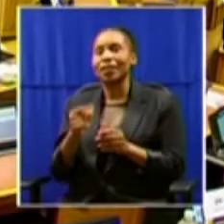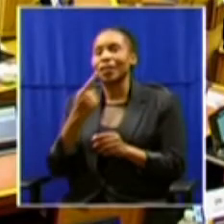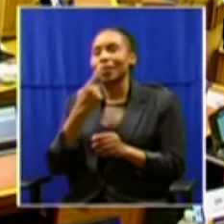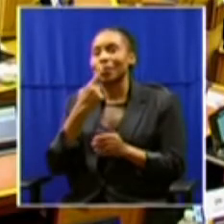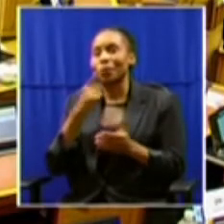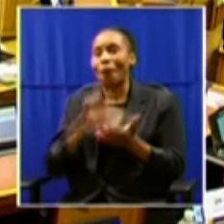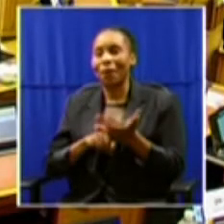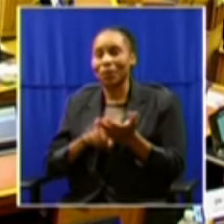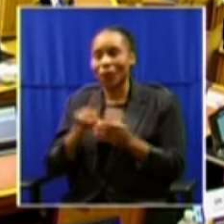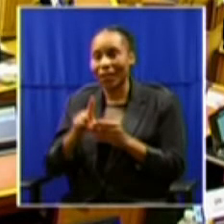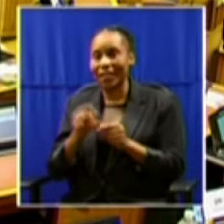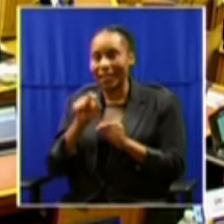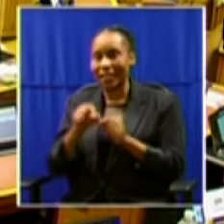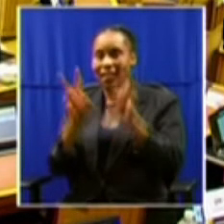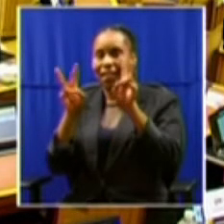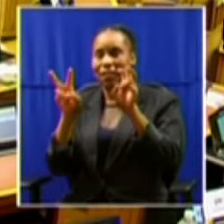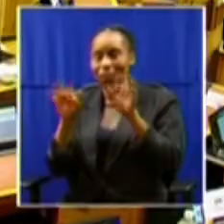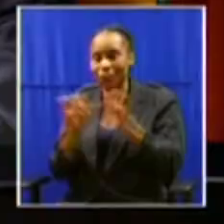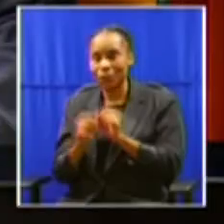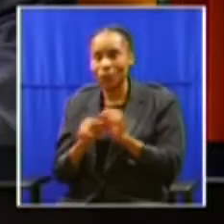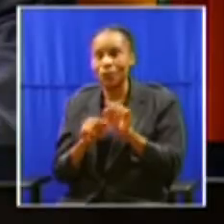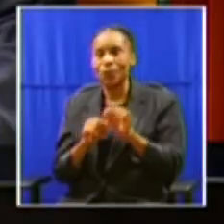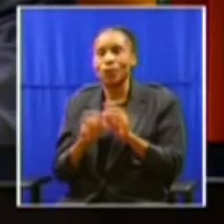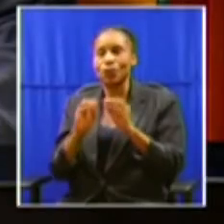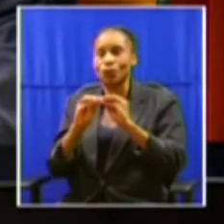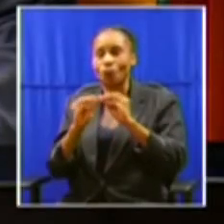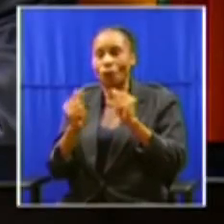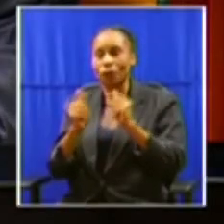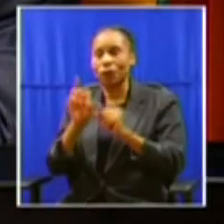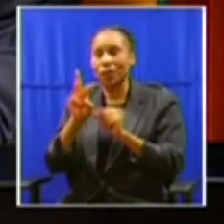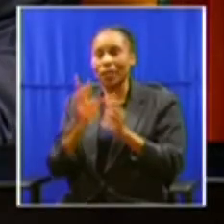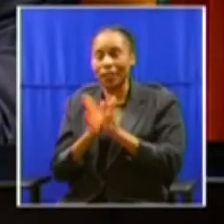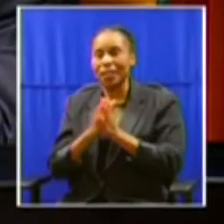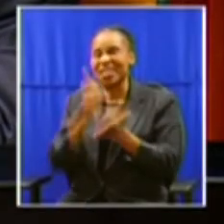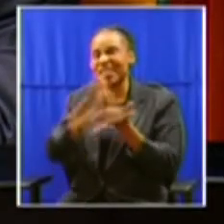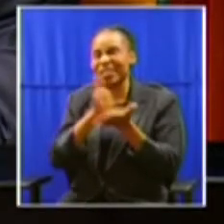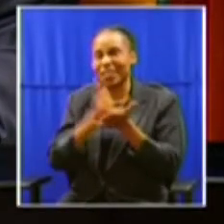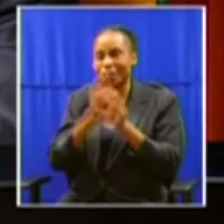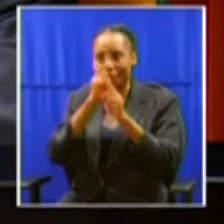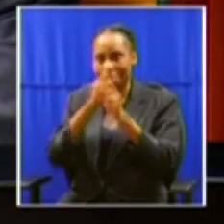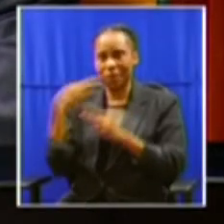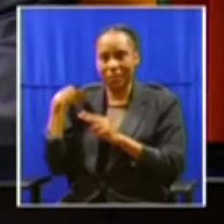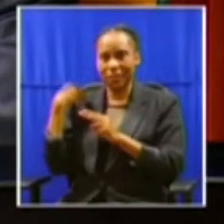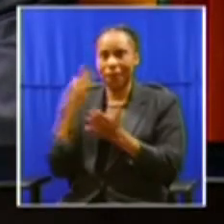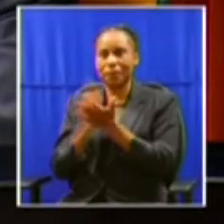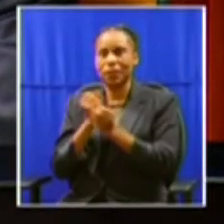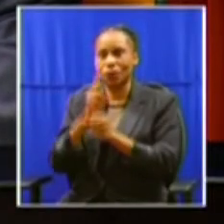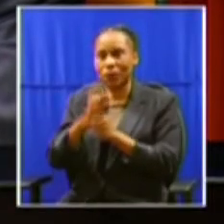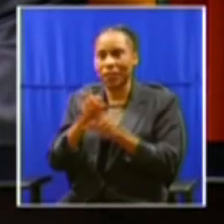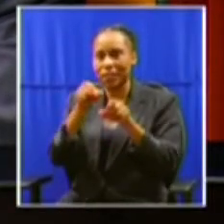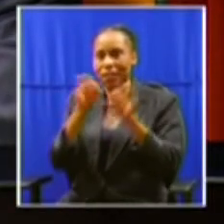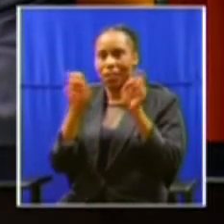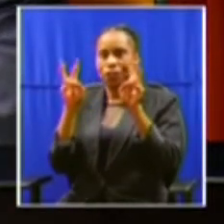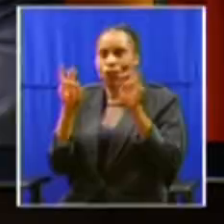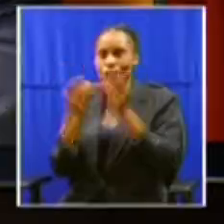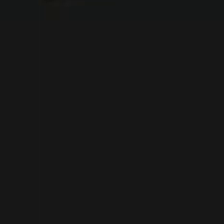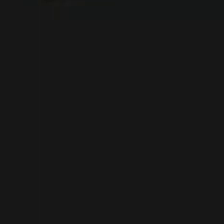attended to immediately. You may take your seat in the meantime, Honourable Minister, so that I can just assure that this matter has been resolved.